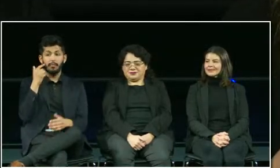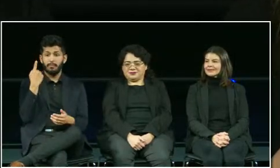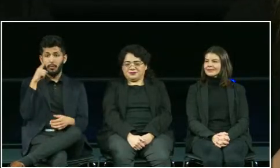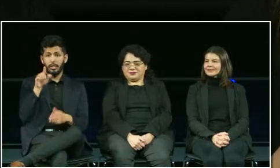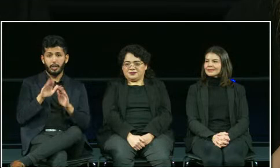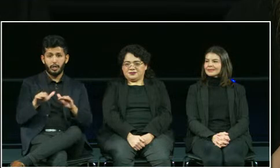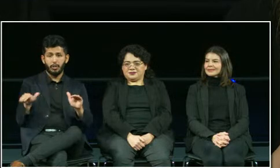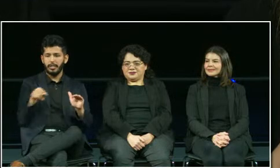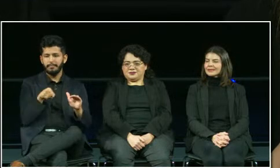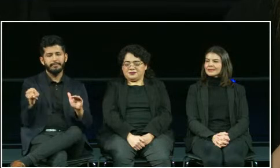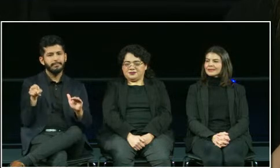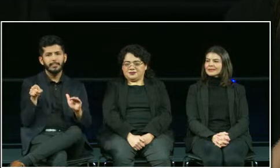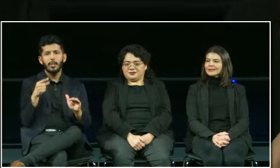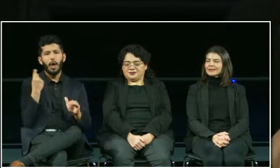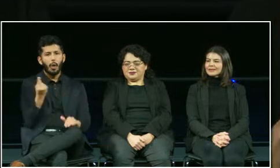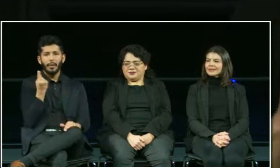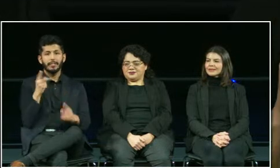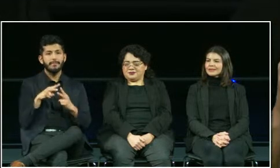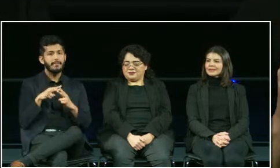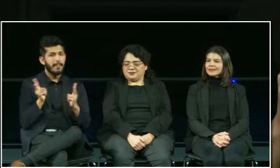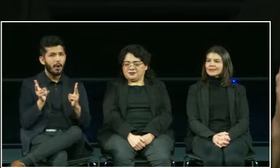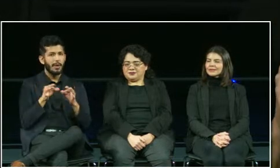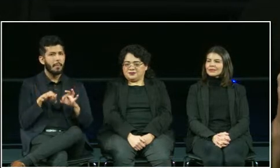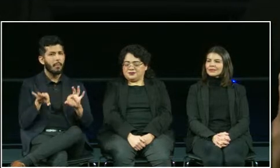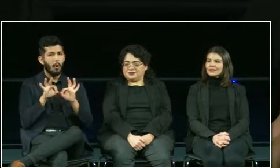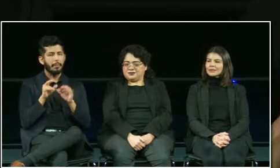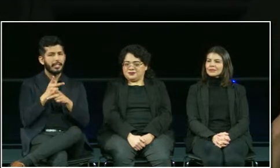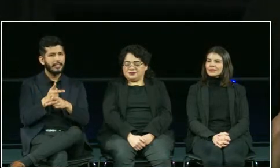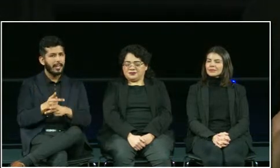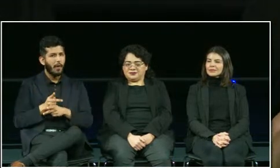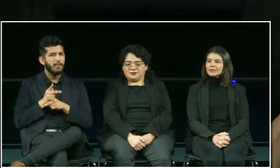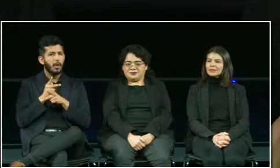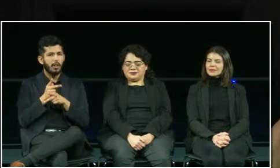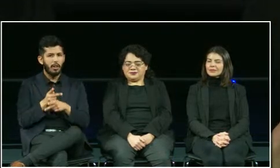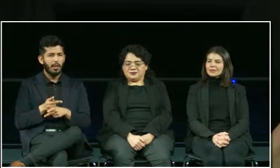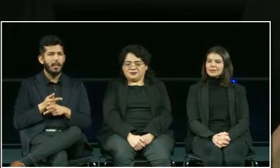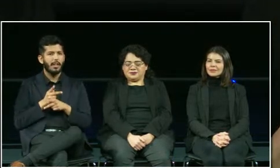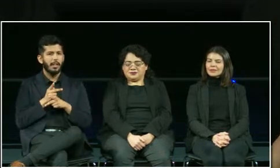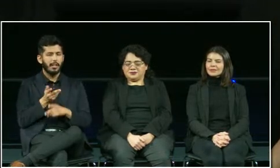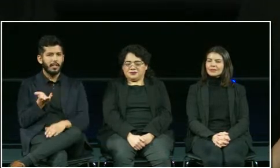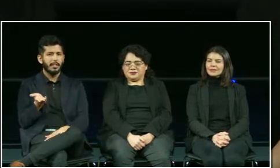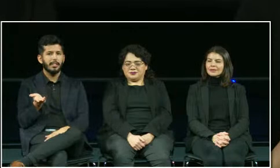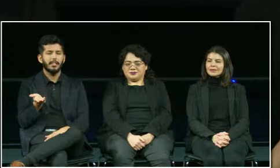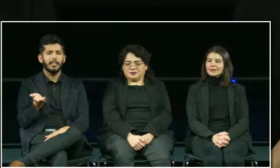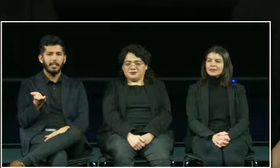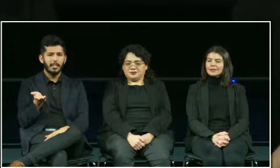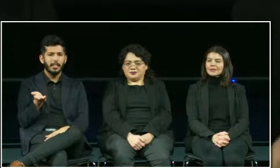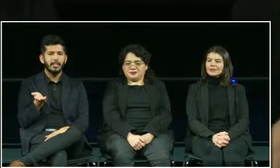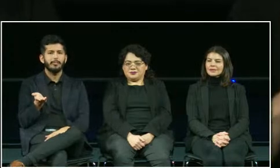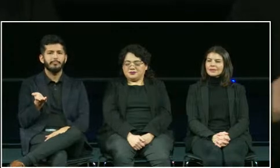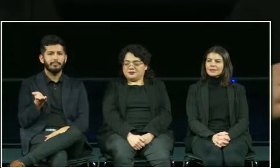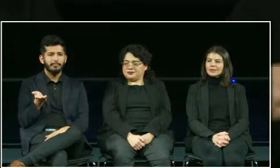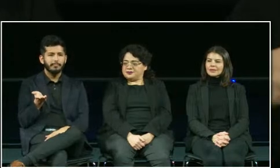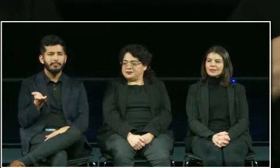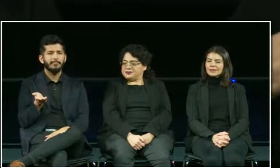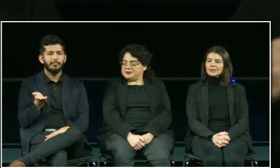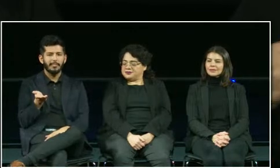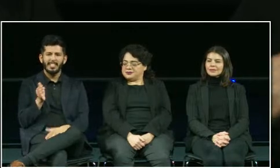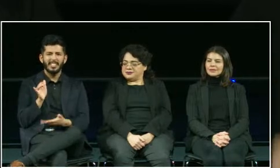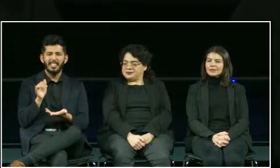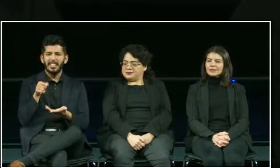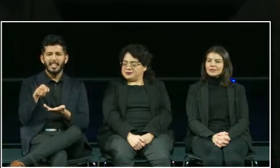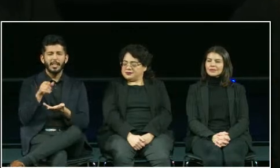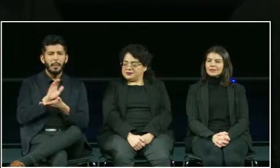is always very important to be very careful that you don't, the movie